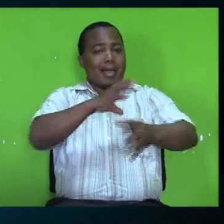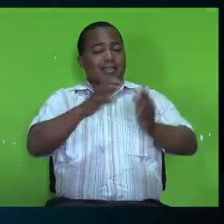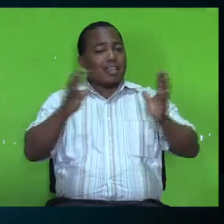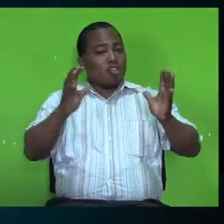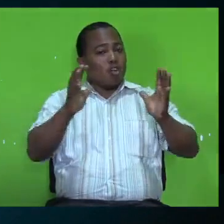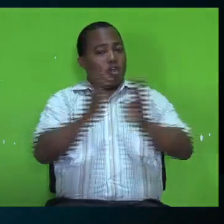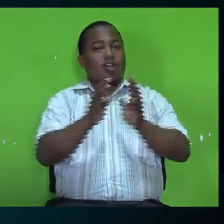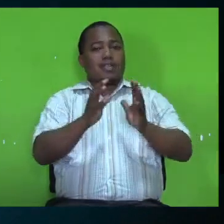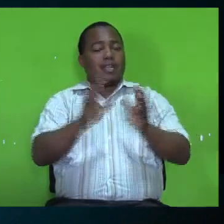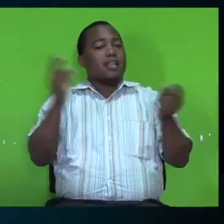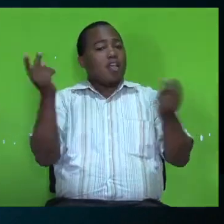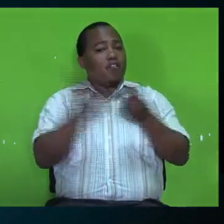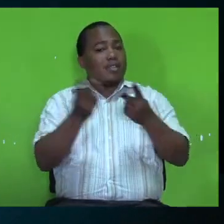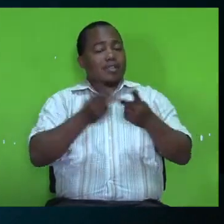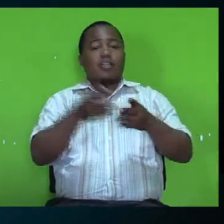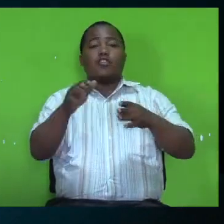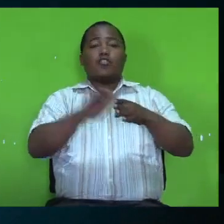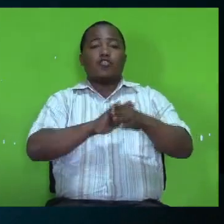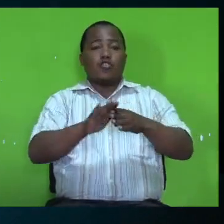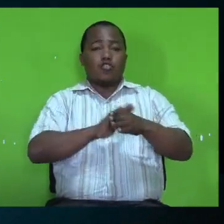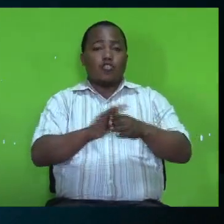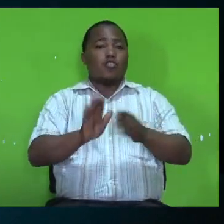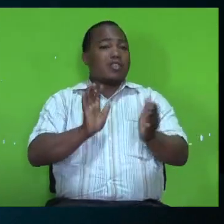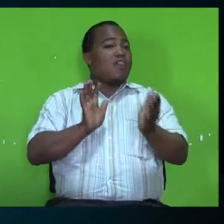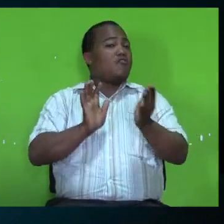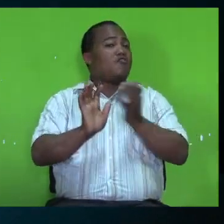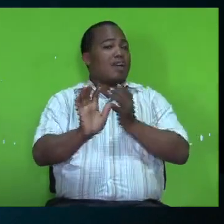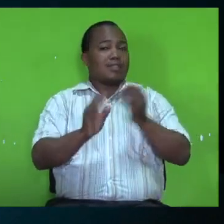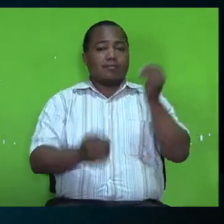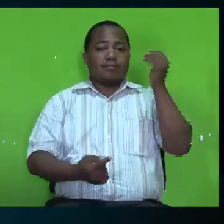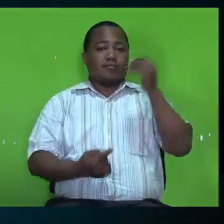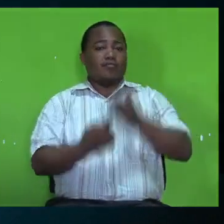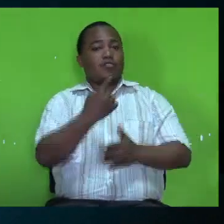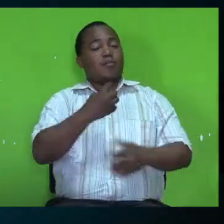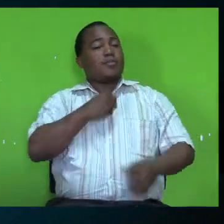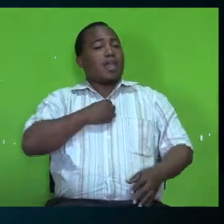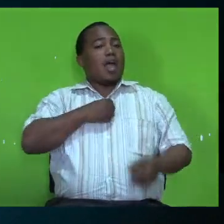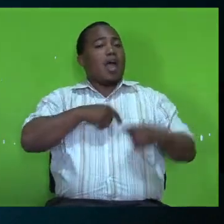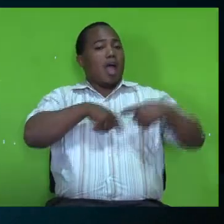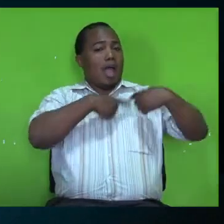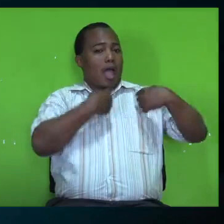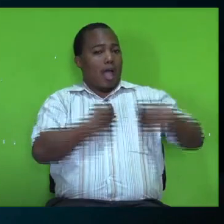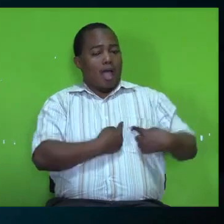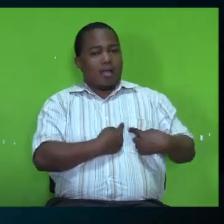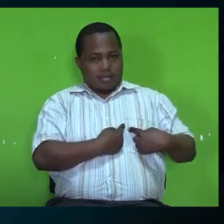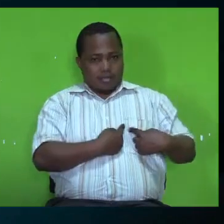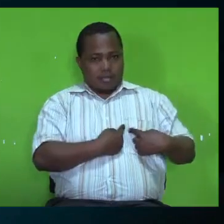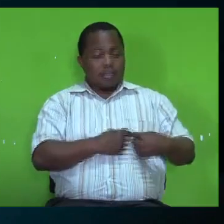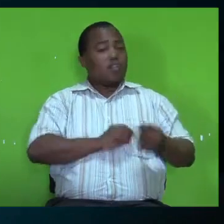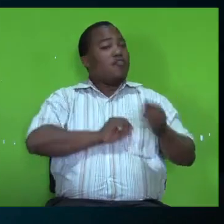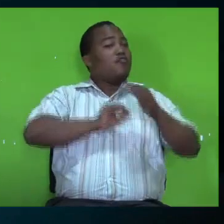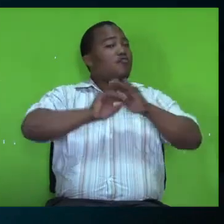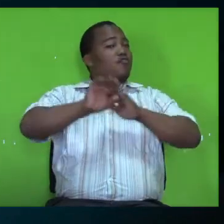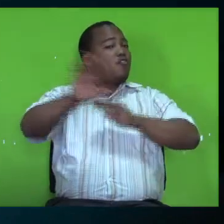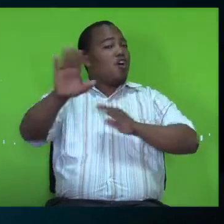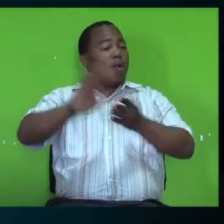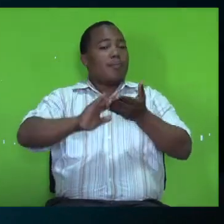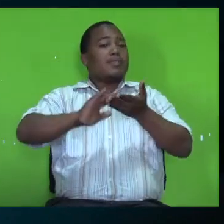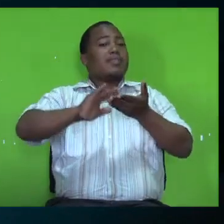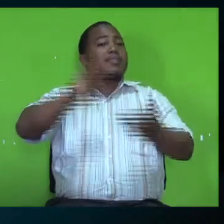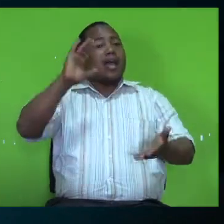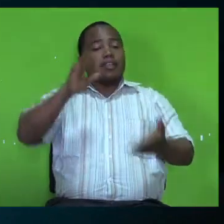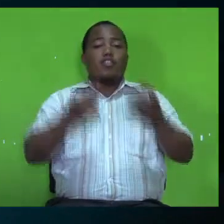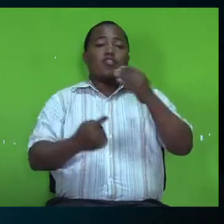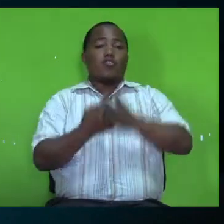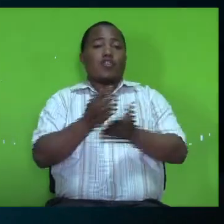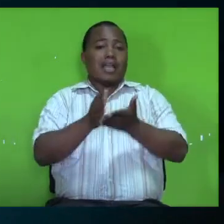contractions as well use the forces from the heart to force fluids move